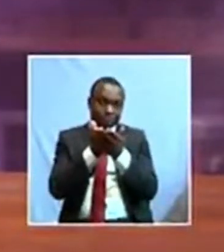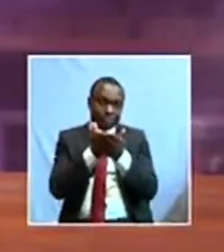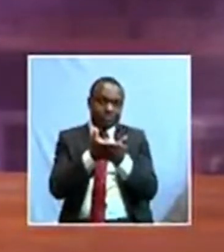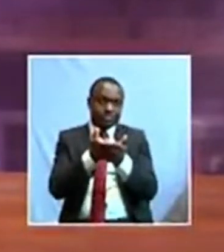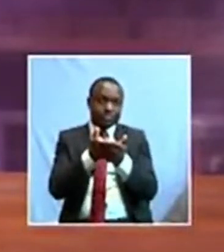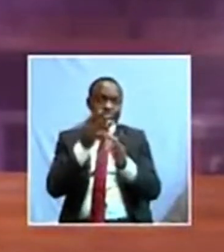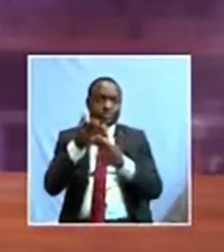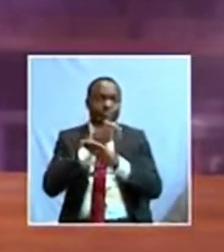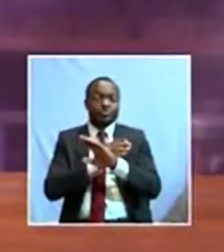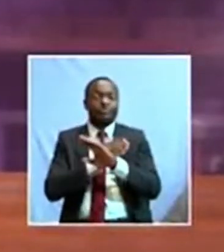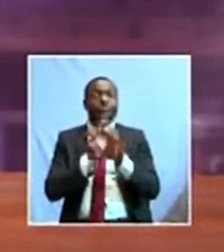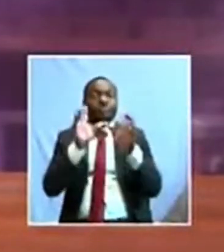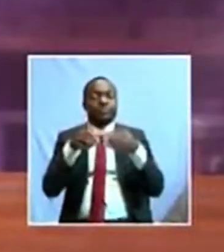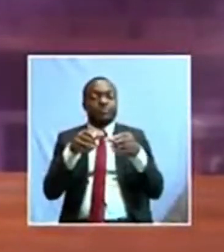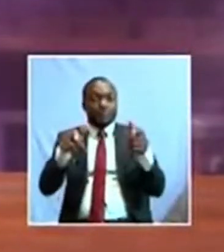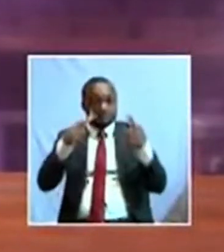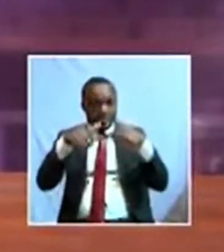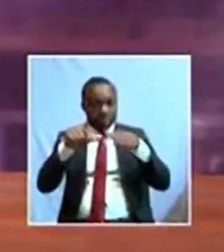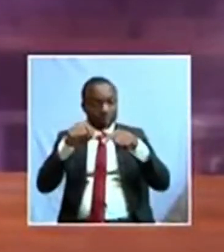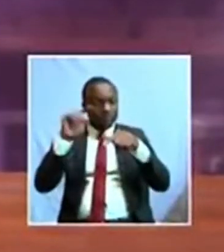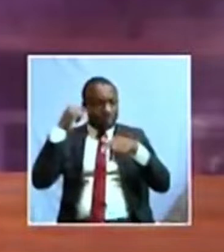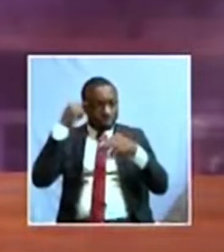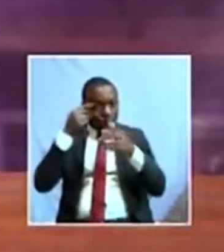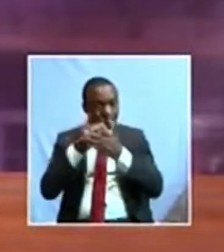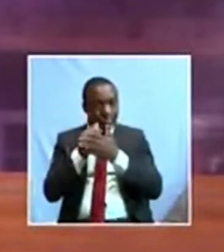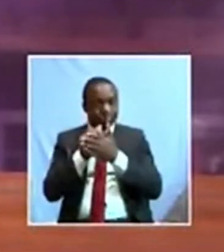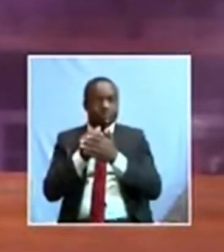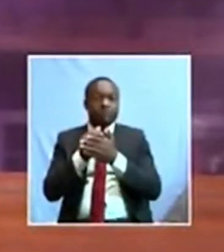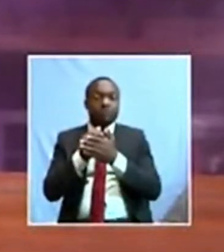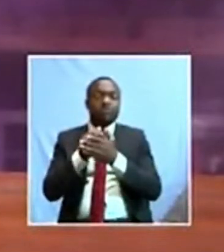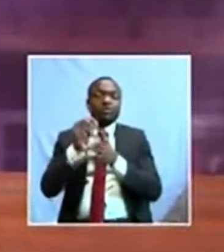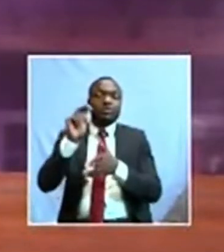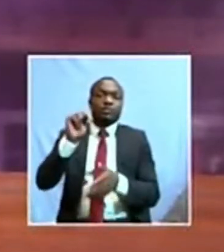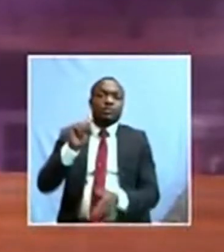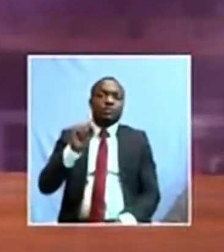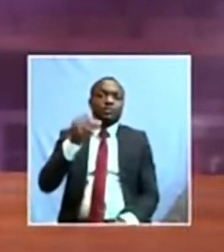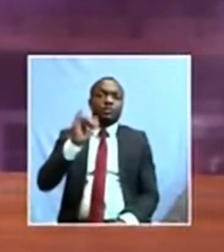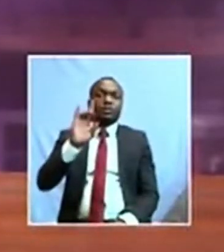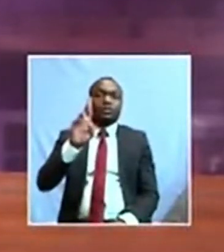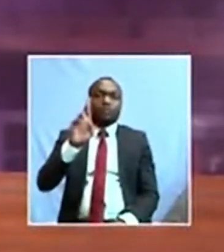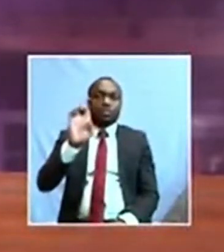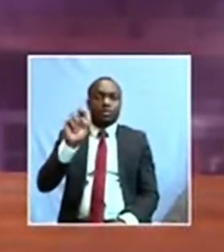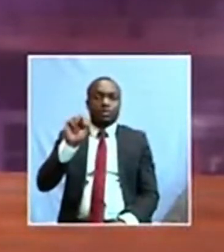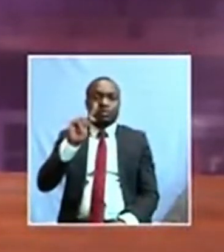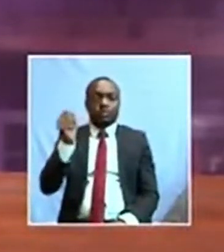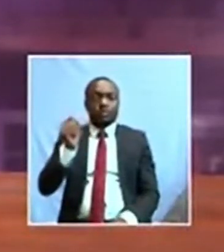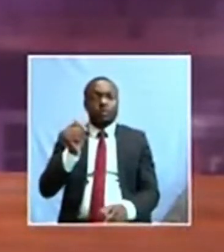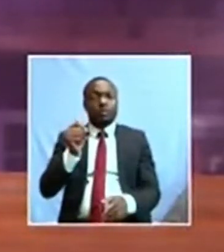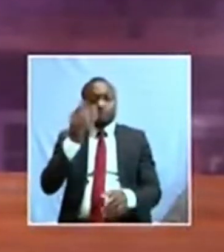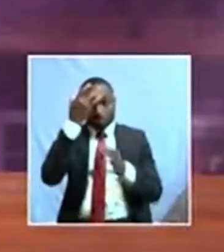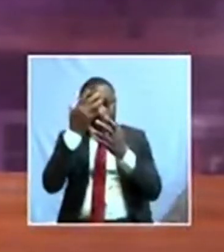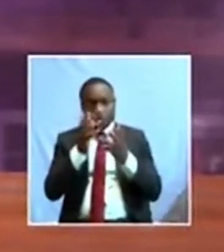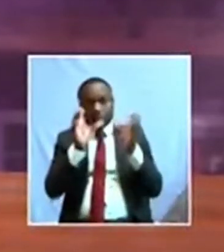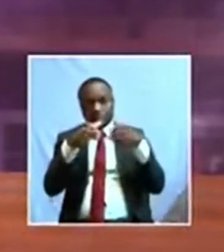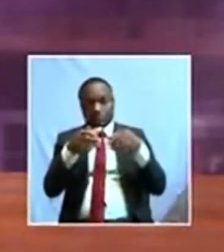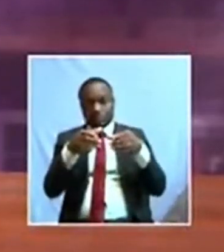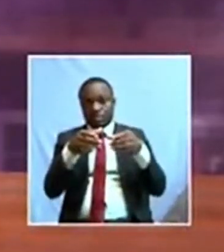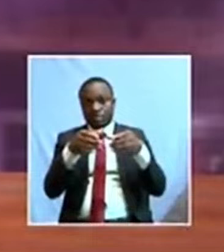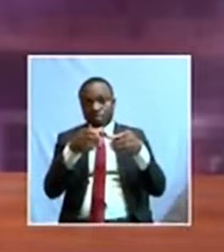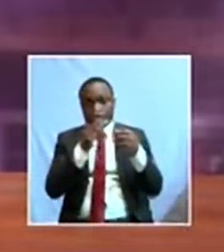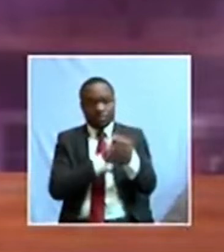the Committee on Local Government Accounts. In Wesley Nyerenda, we expect a committee on